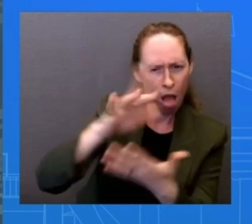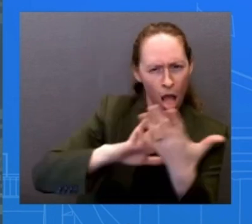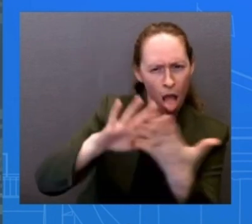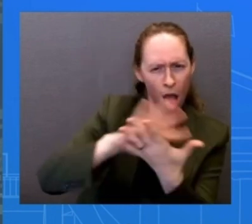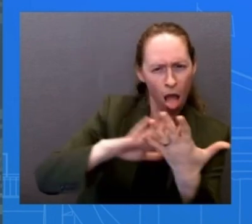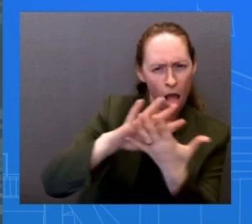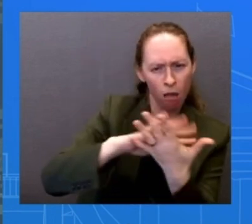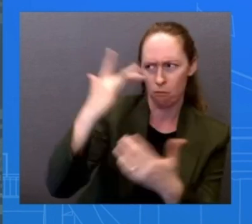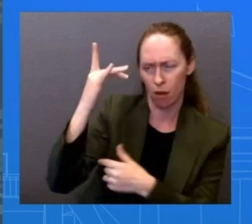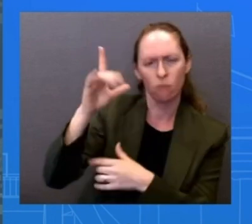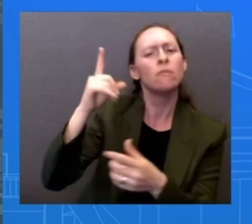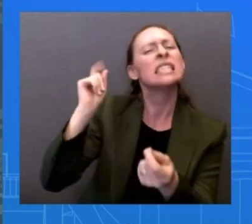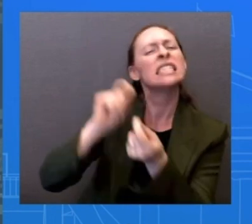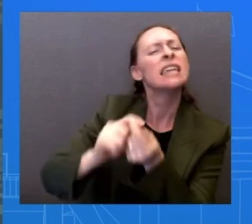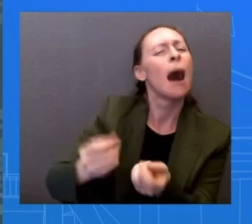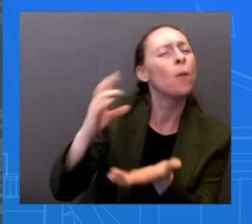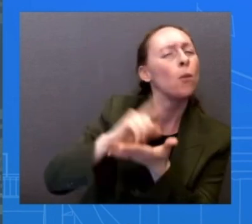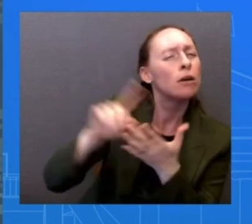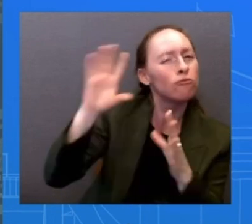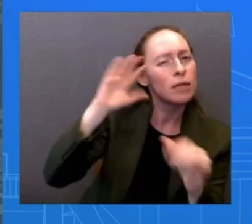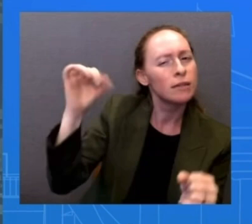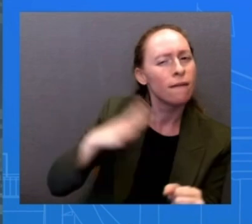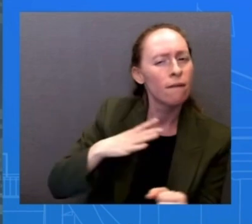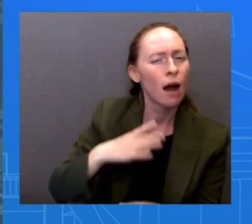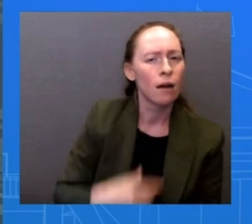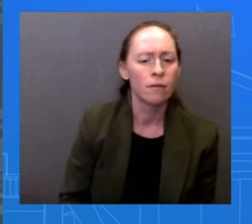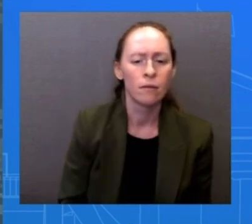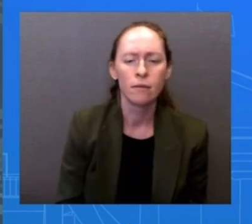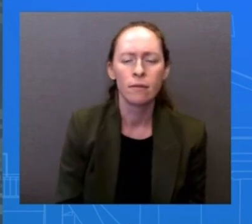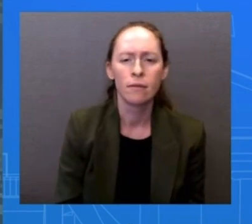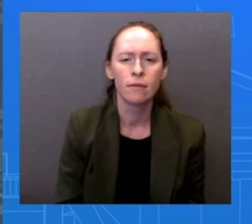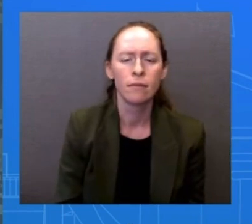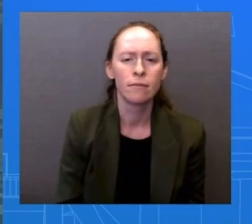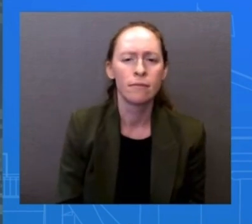So, as you know, Kevin McCarthy put out the GOP agenda.